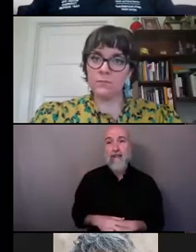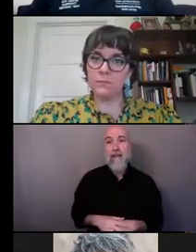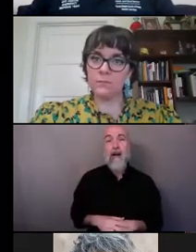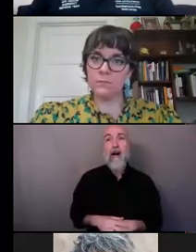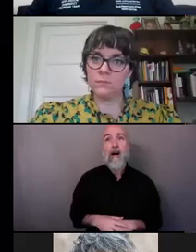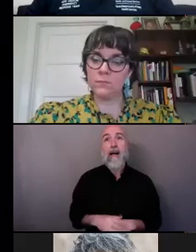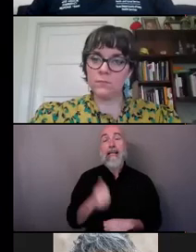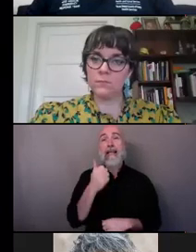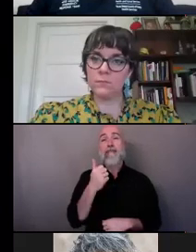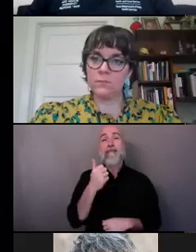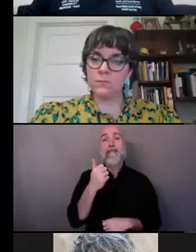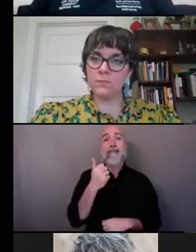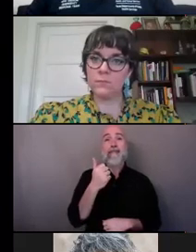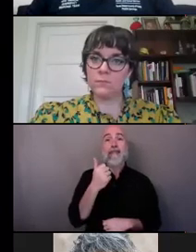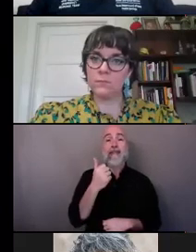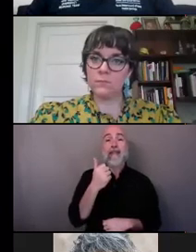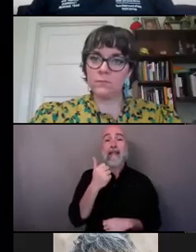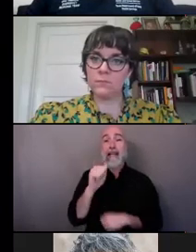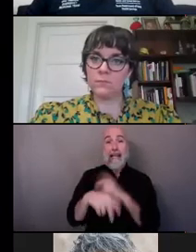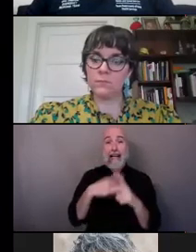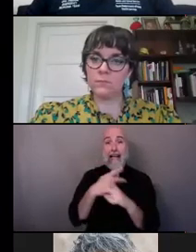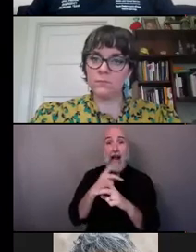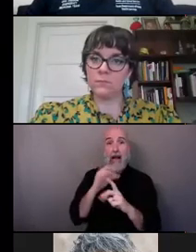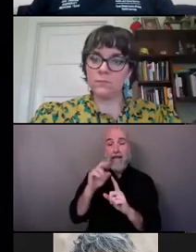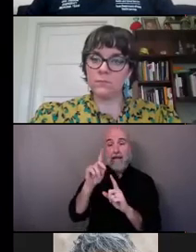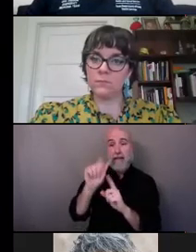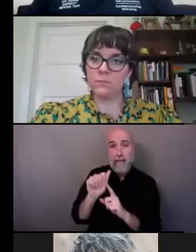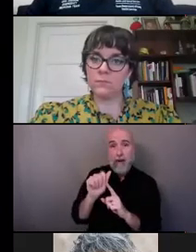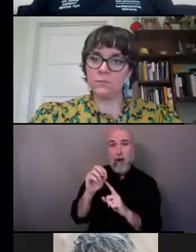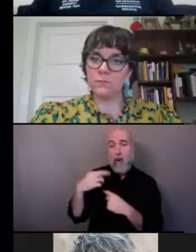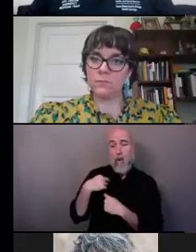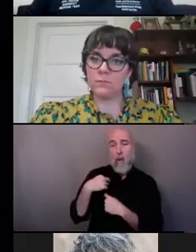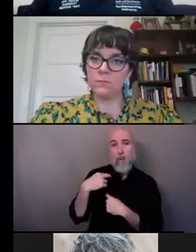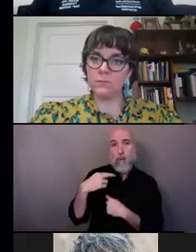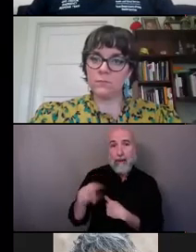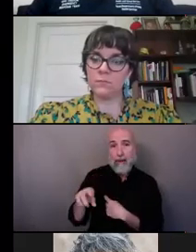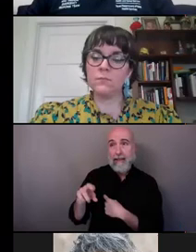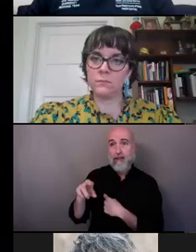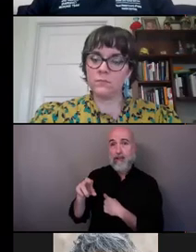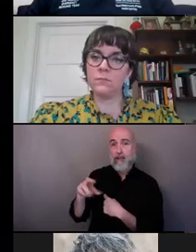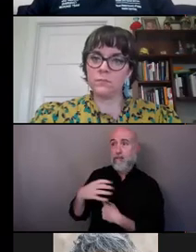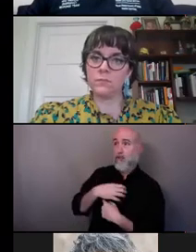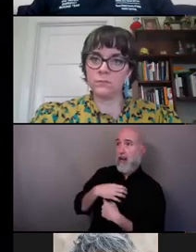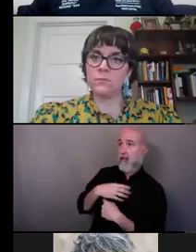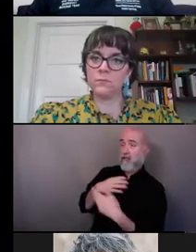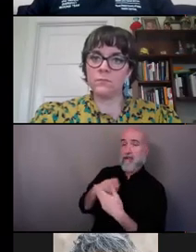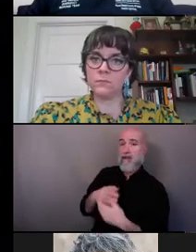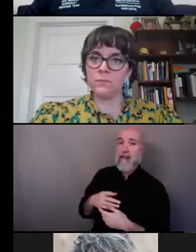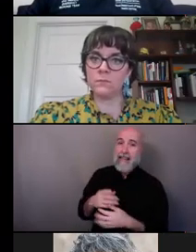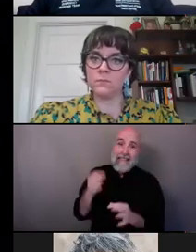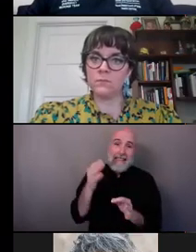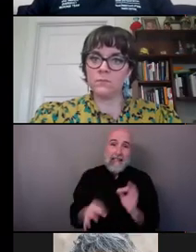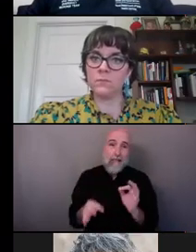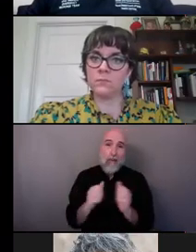barring any kind of disability or religious objection to the vaccine, it's fairly simple